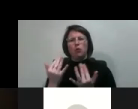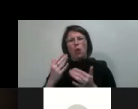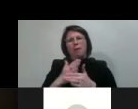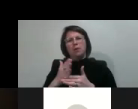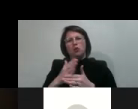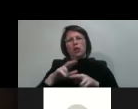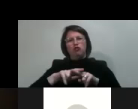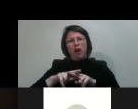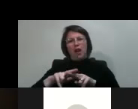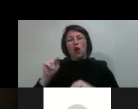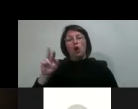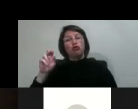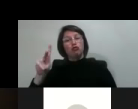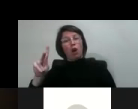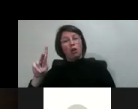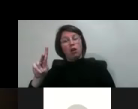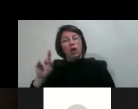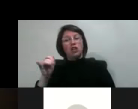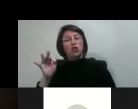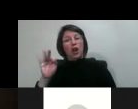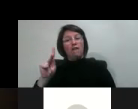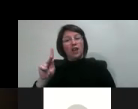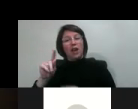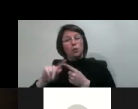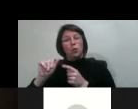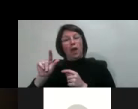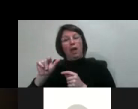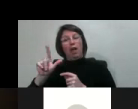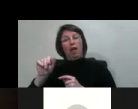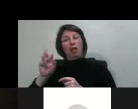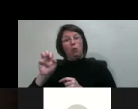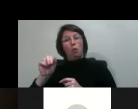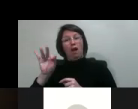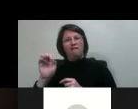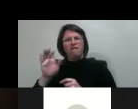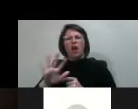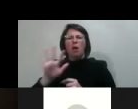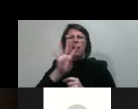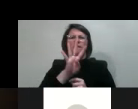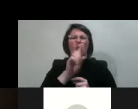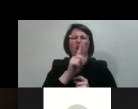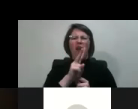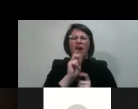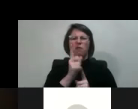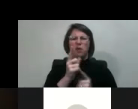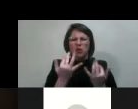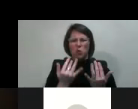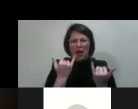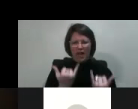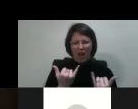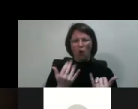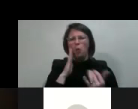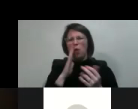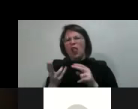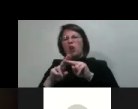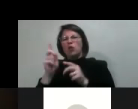in the trunk, which is what we call JFK to Alewife, it will go from roughly 4.5 minutes to 5.5 minutes.